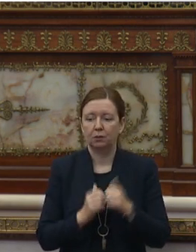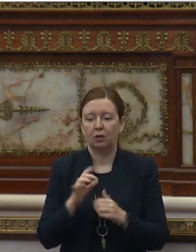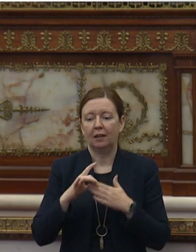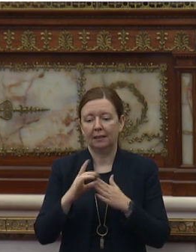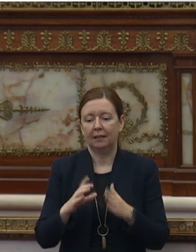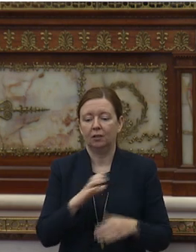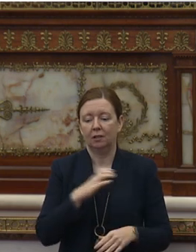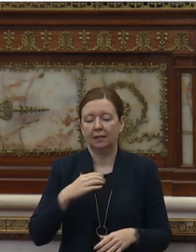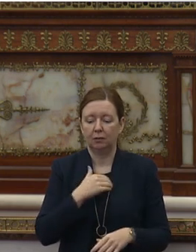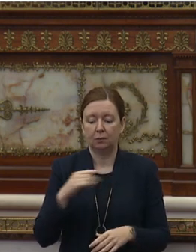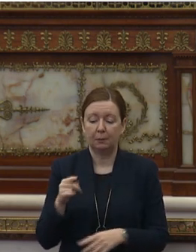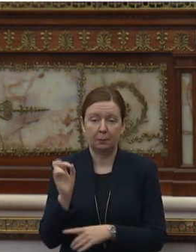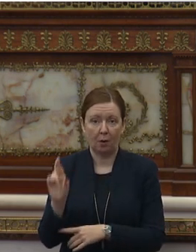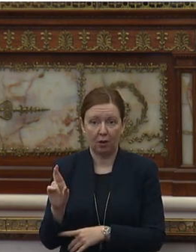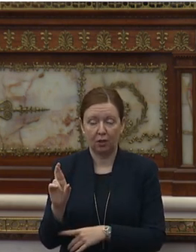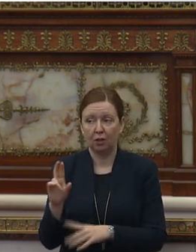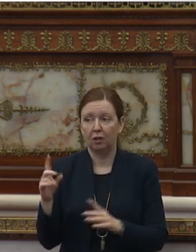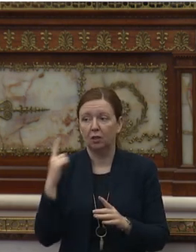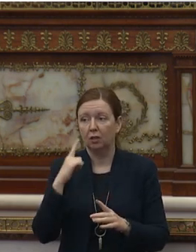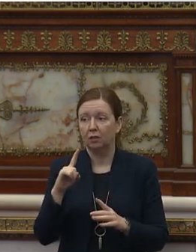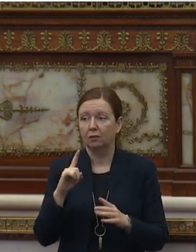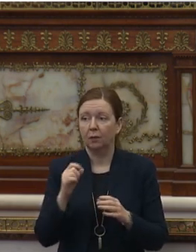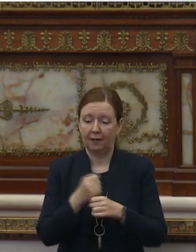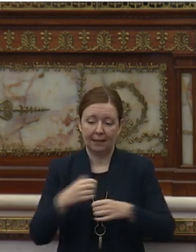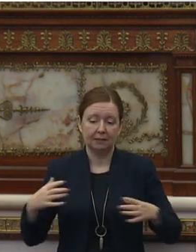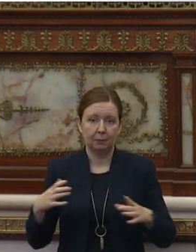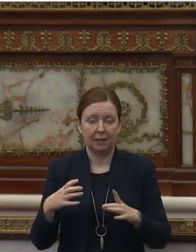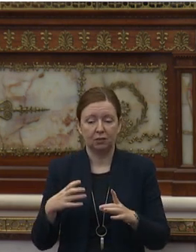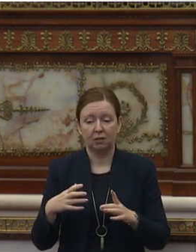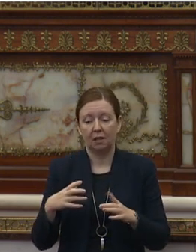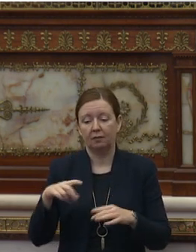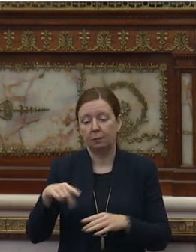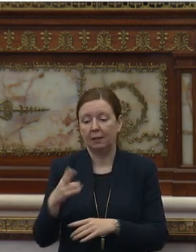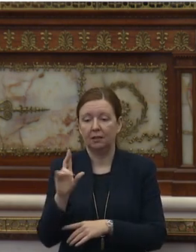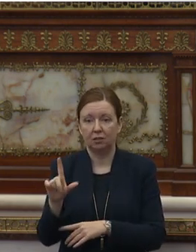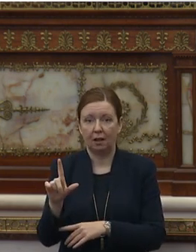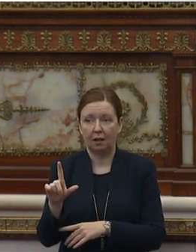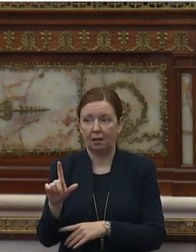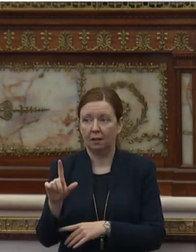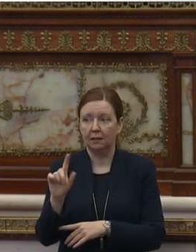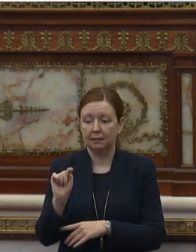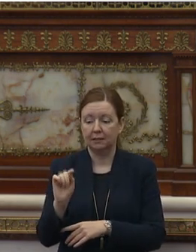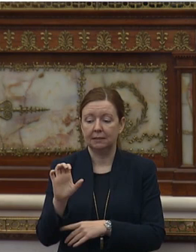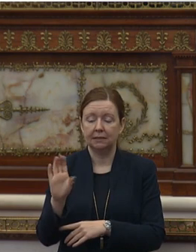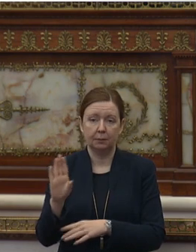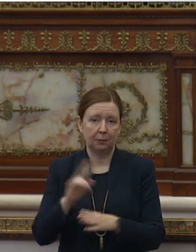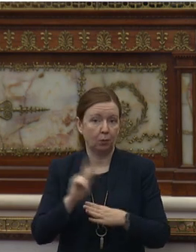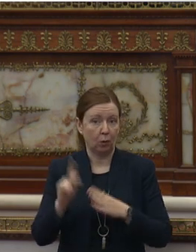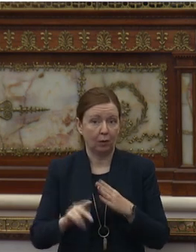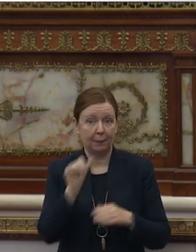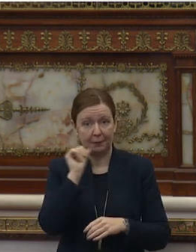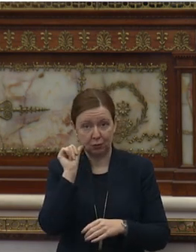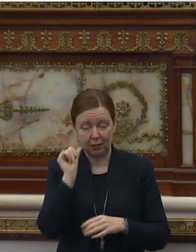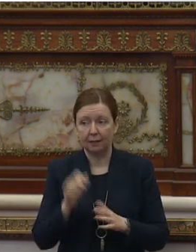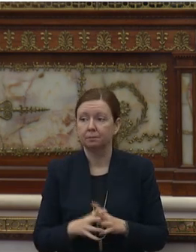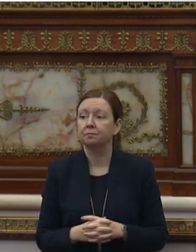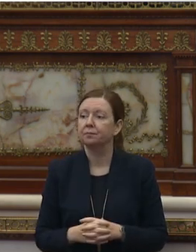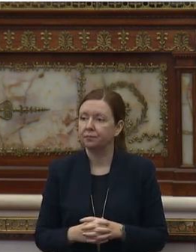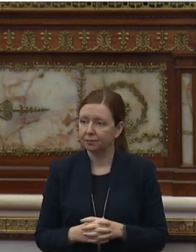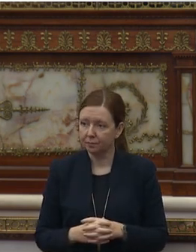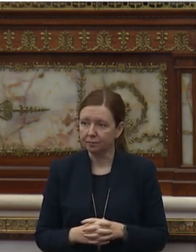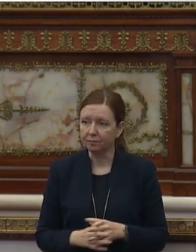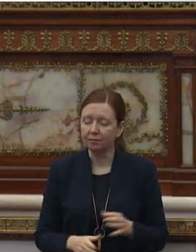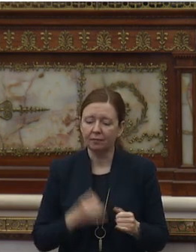Leader, Councilmember Parker, around the expansion of the PHL TCB program yesterday.